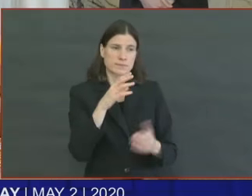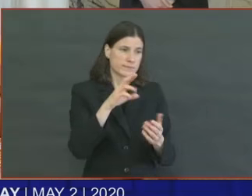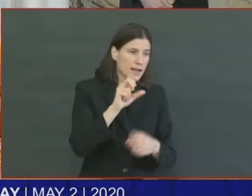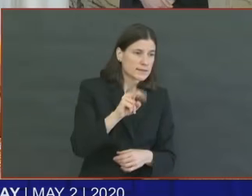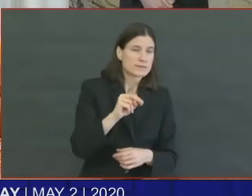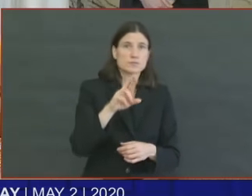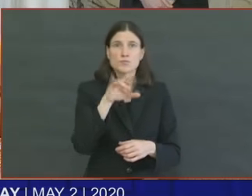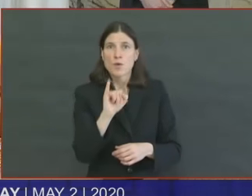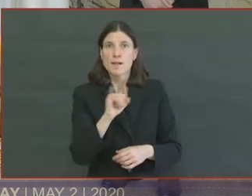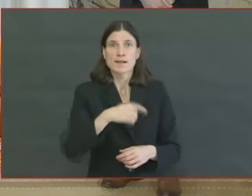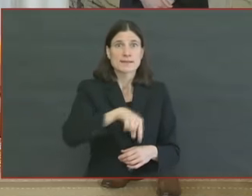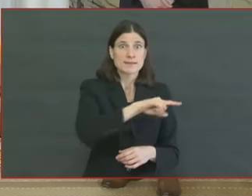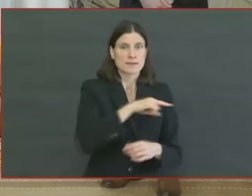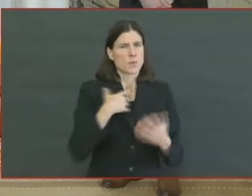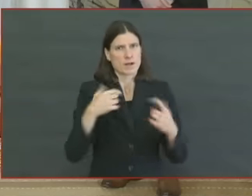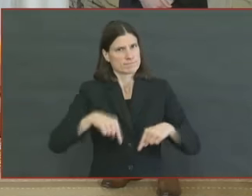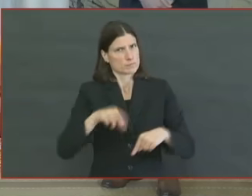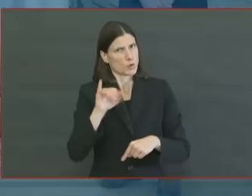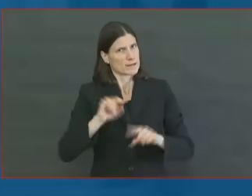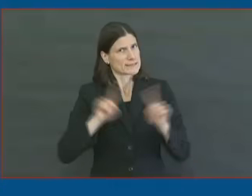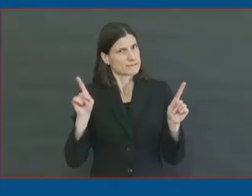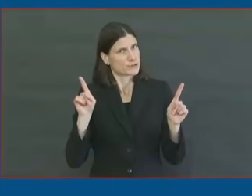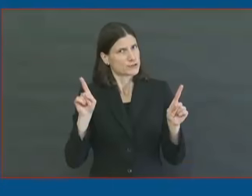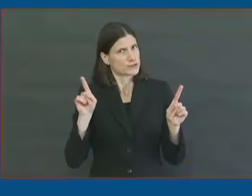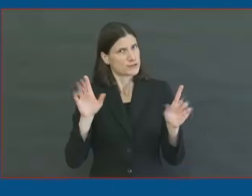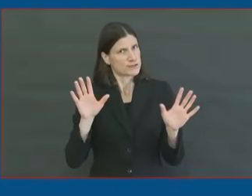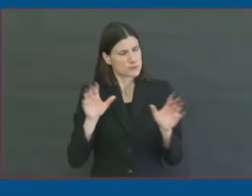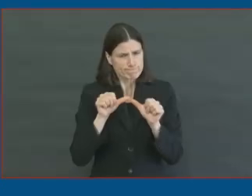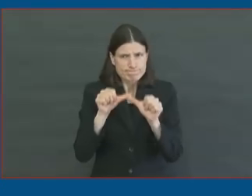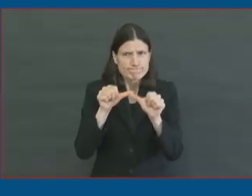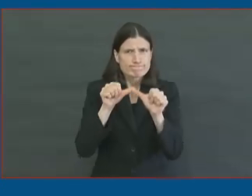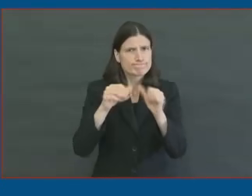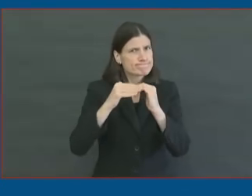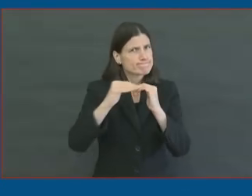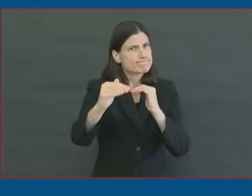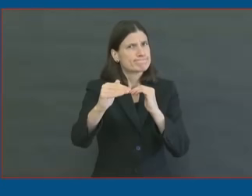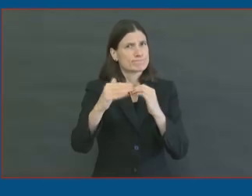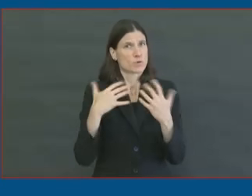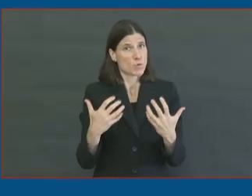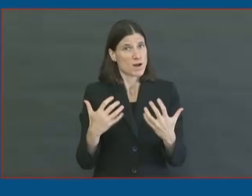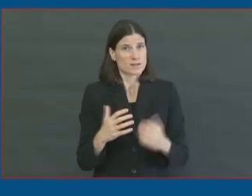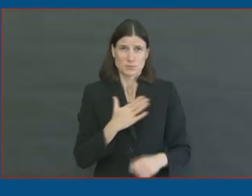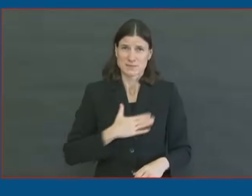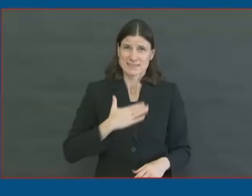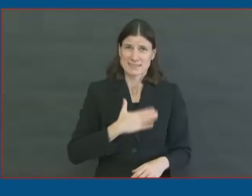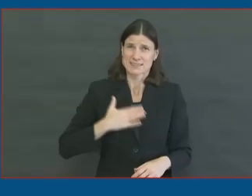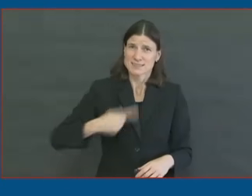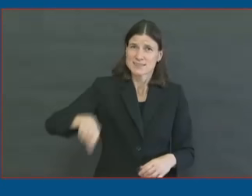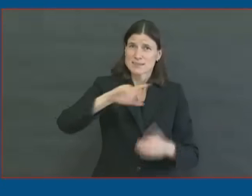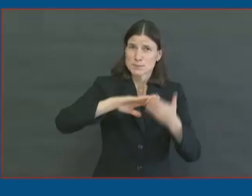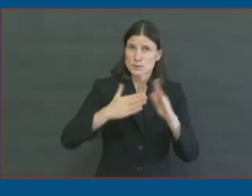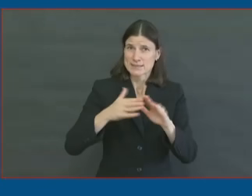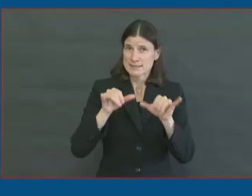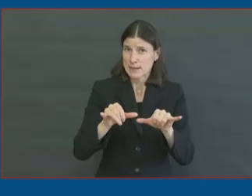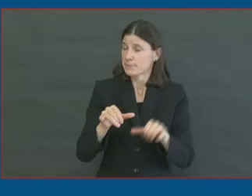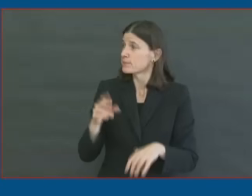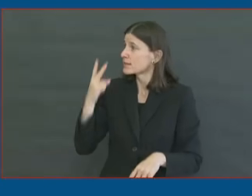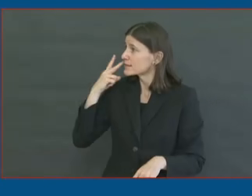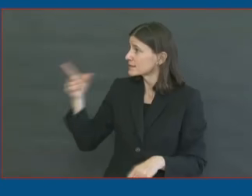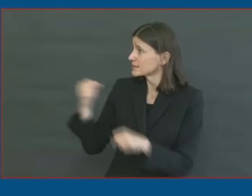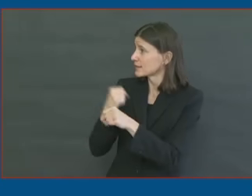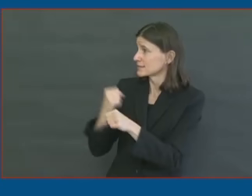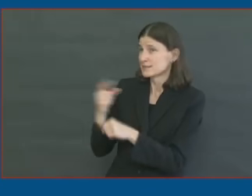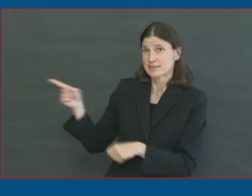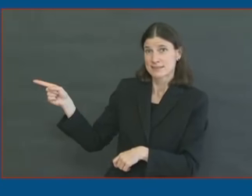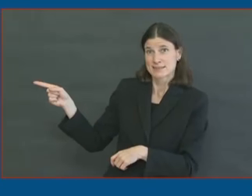We're plateauing. It looks pretty good. Hang in there with me. I'm asking you, hang in there one more week. Stay in the